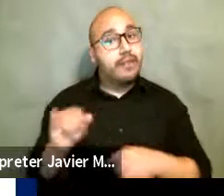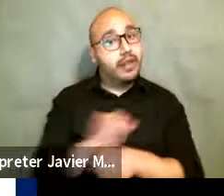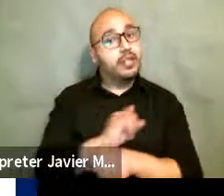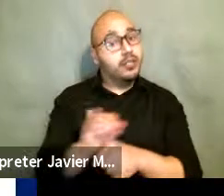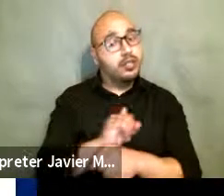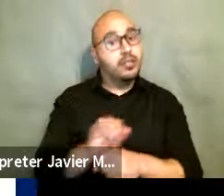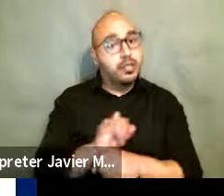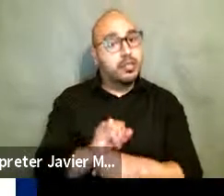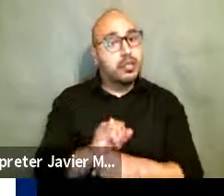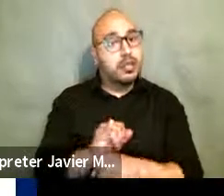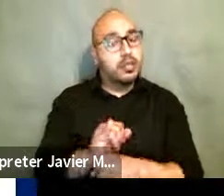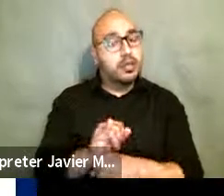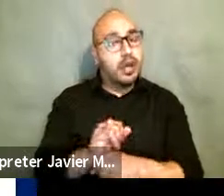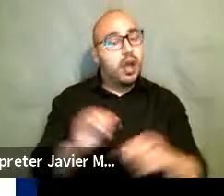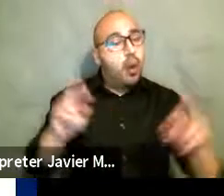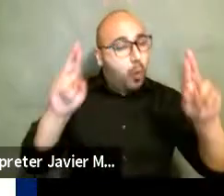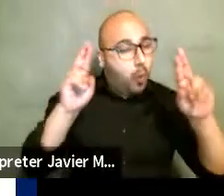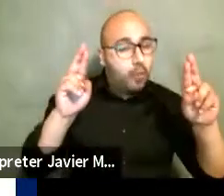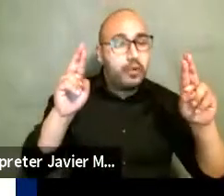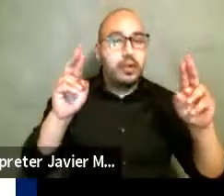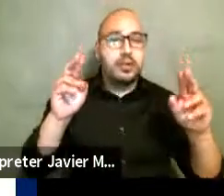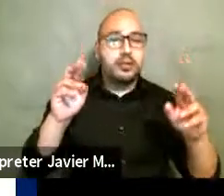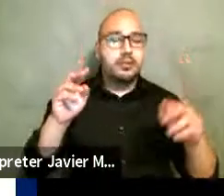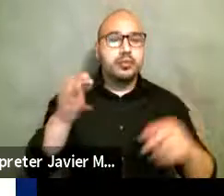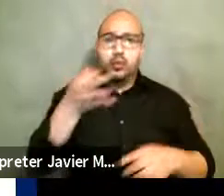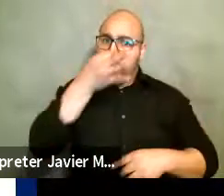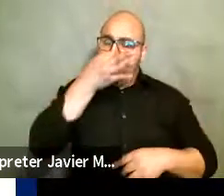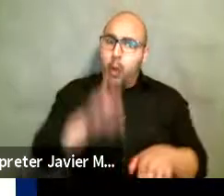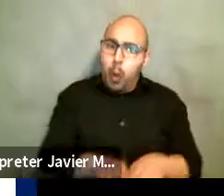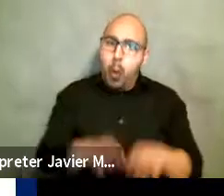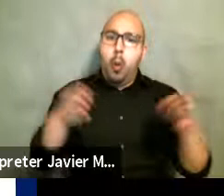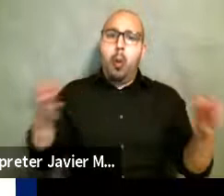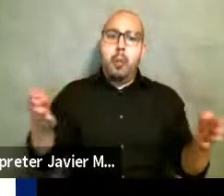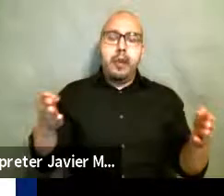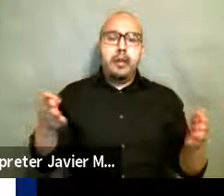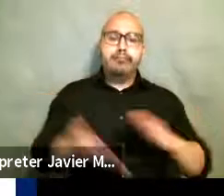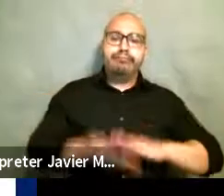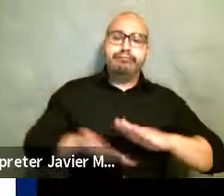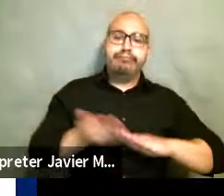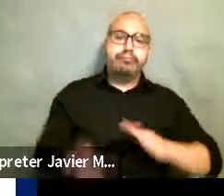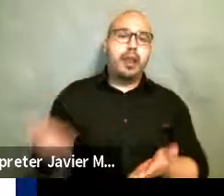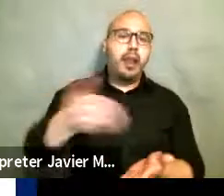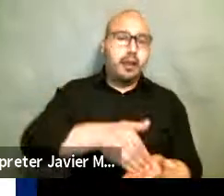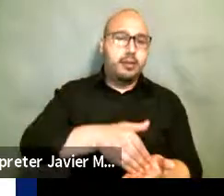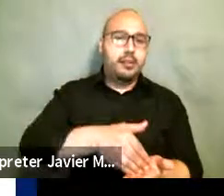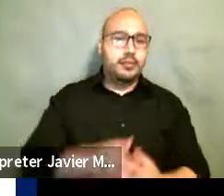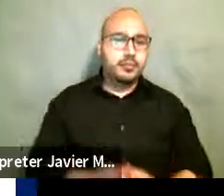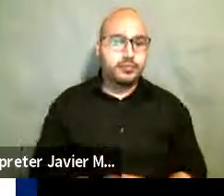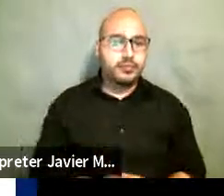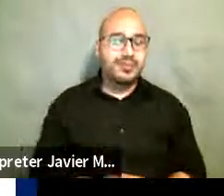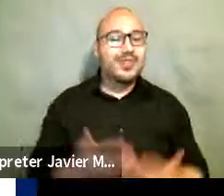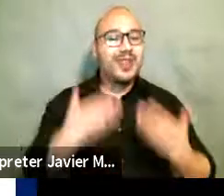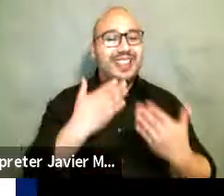hoping that in the not too distant future, we'll be able to start up again. So thank